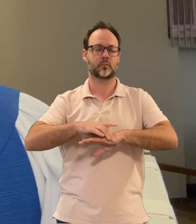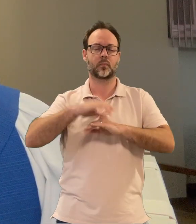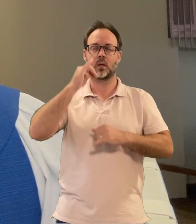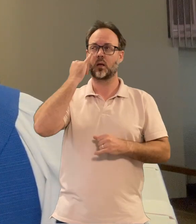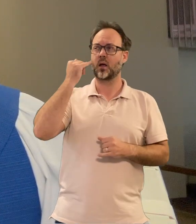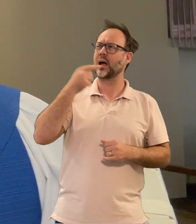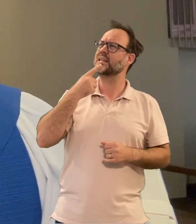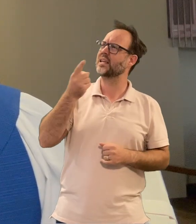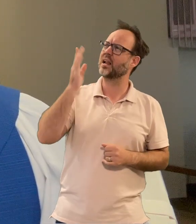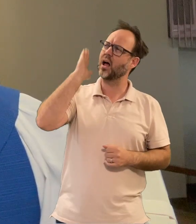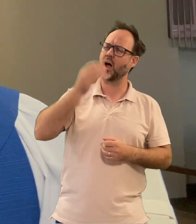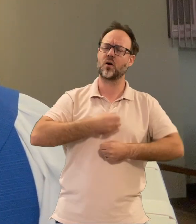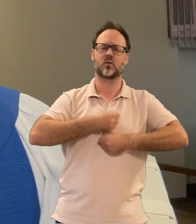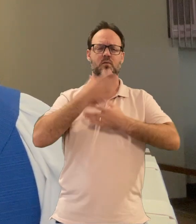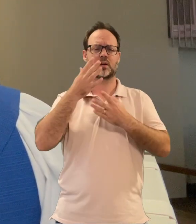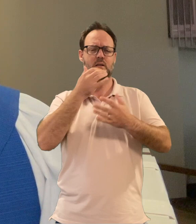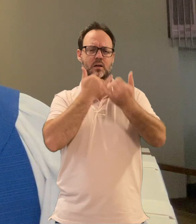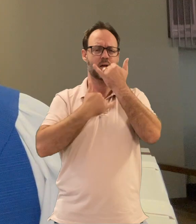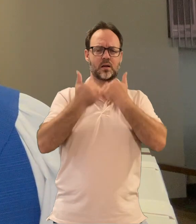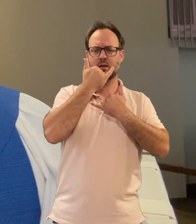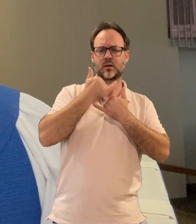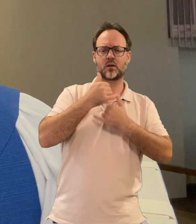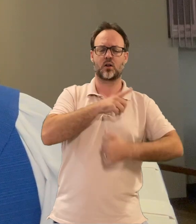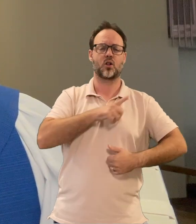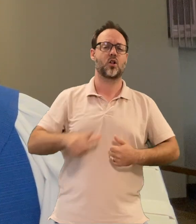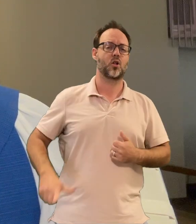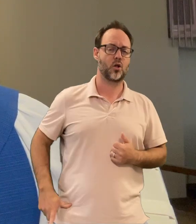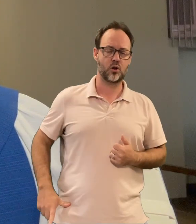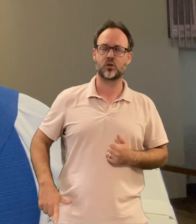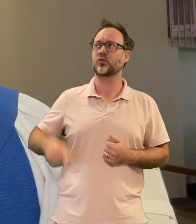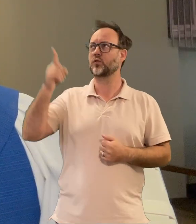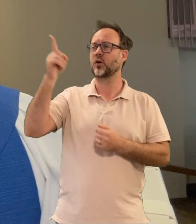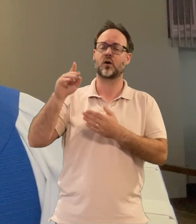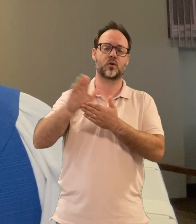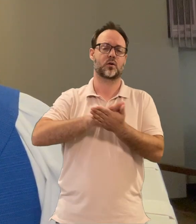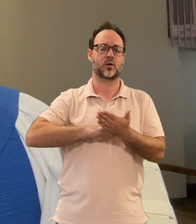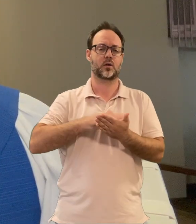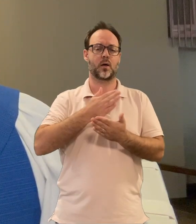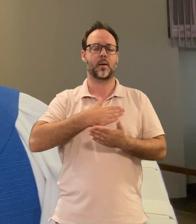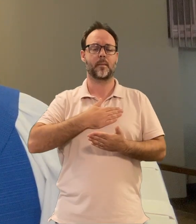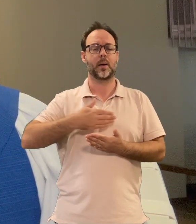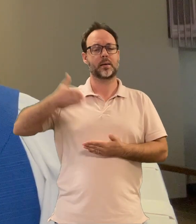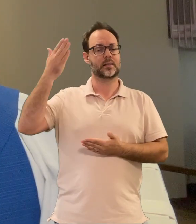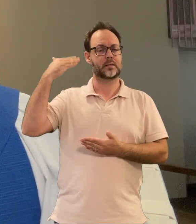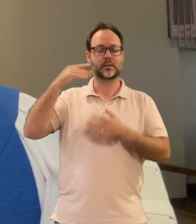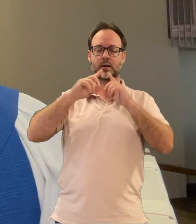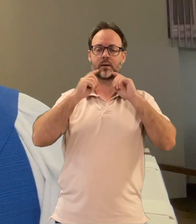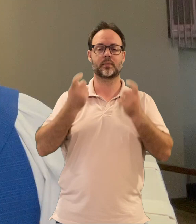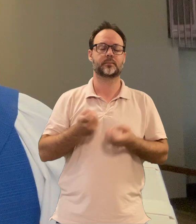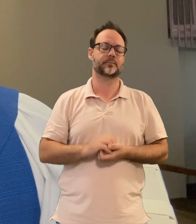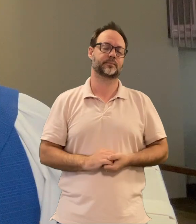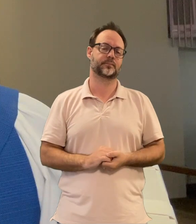earth. I said, I will confess my transgressions unto the Lord, and you forgave the iniquity of